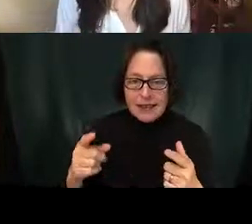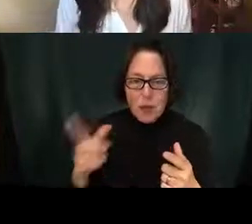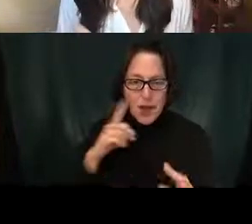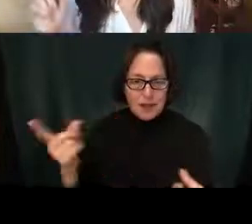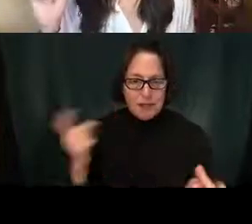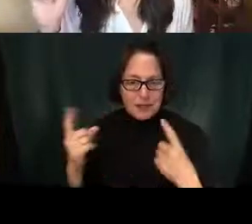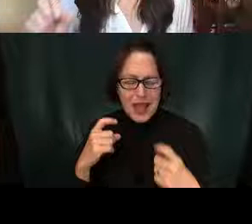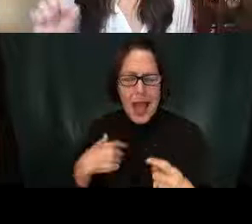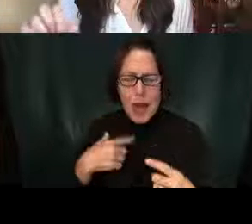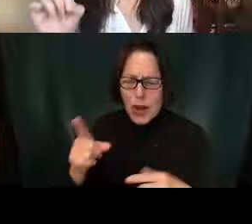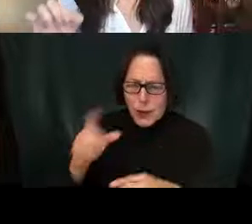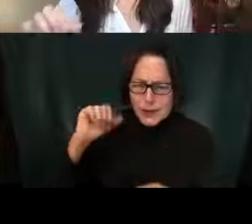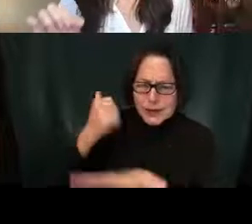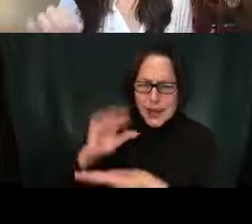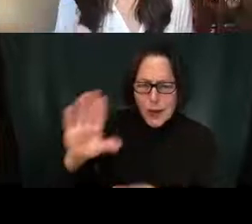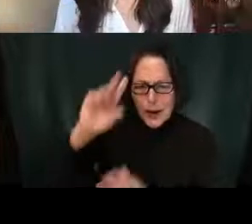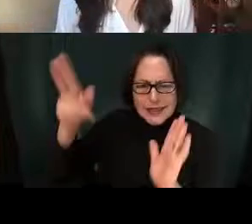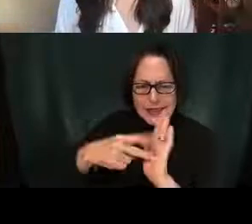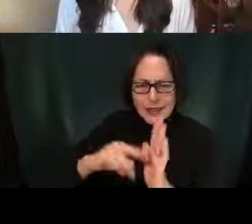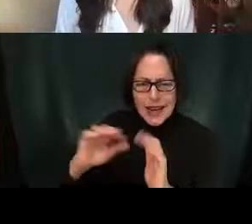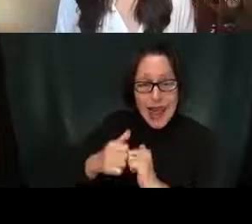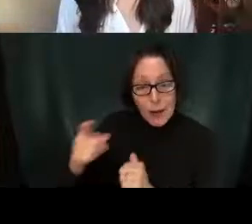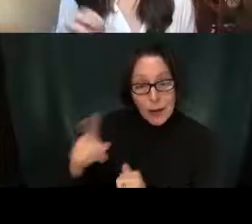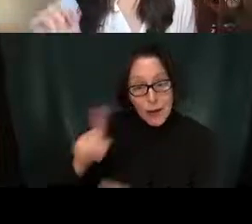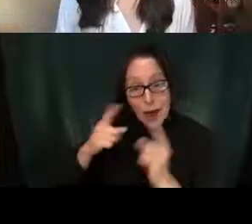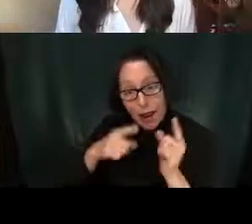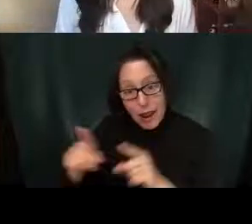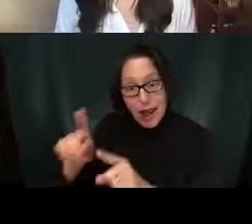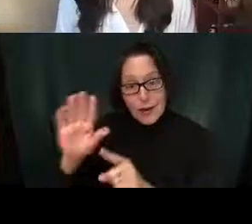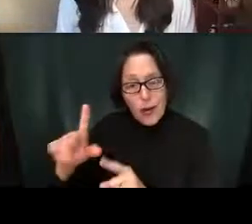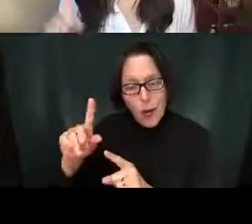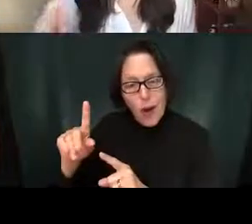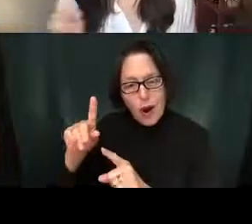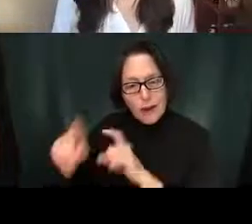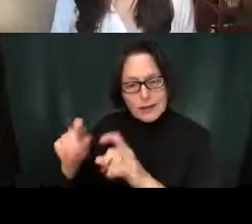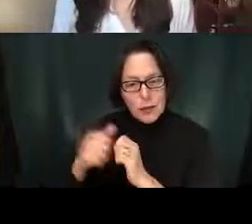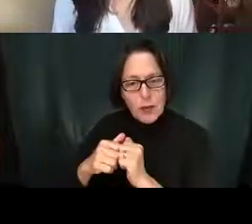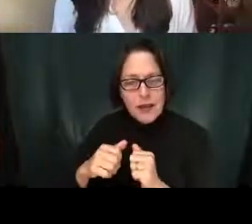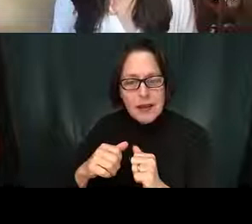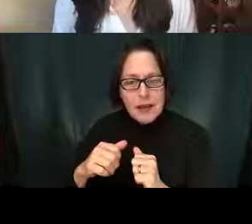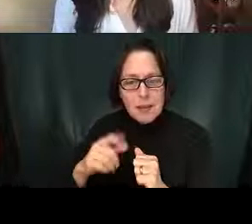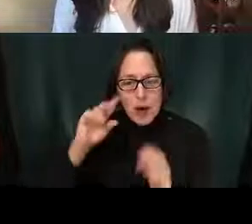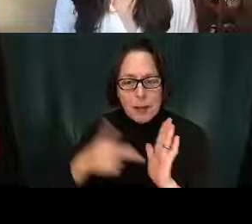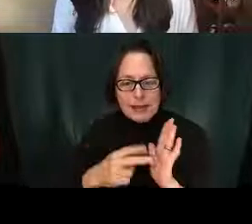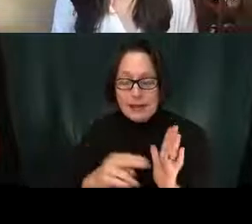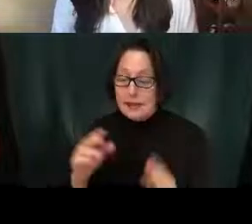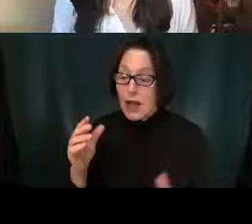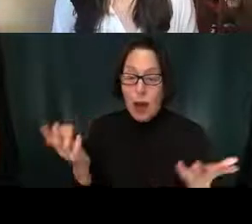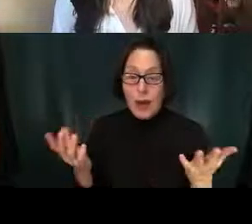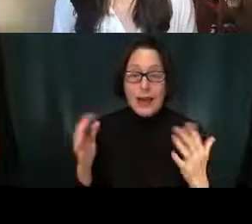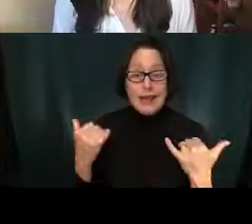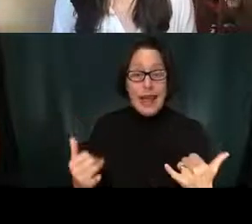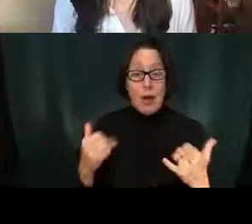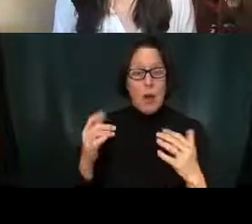intention about how you're going to align your actions with your purpose, and answer this question: what is one thing you will practice